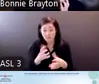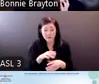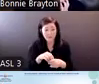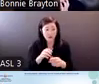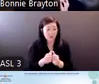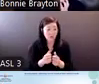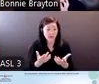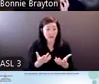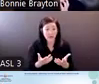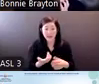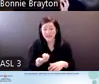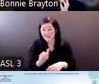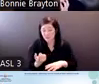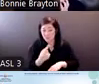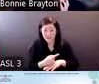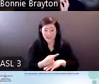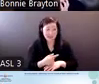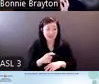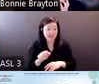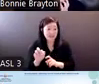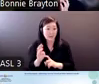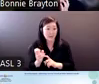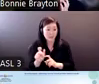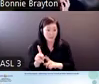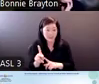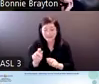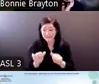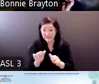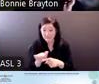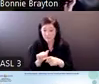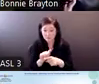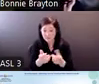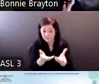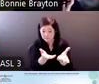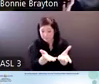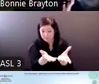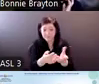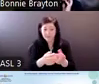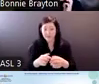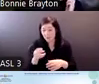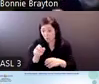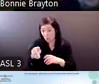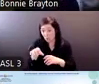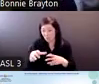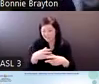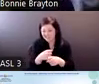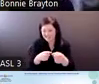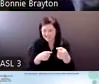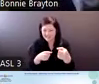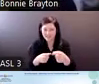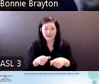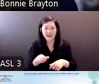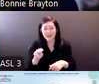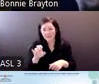training for the HOPE tool, Harm to Older Persons Evaluation, this is taking place at the end of May with Elder Abuse